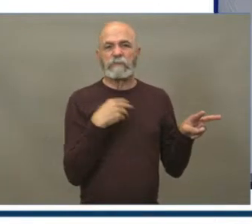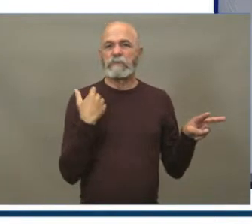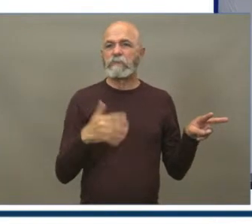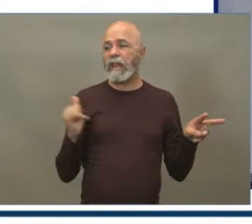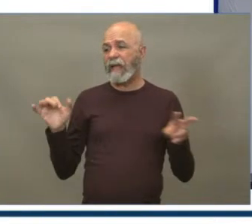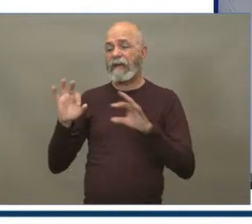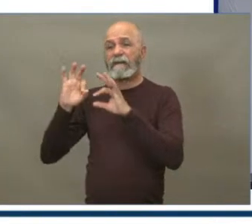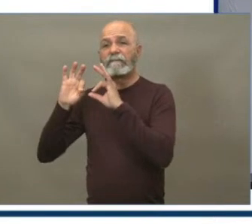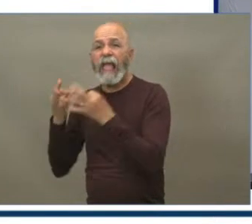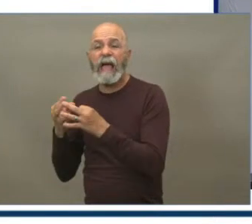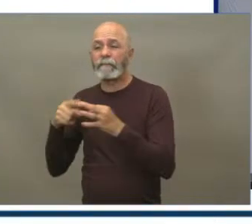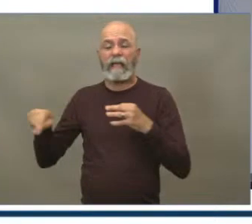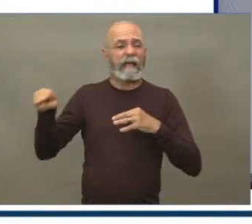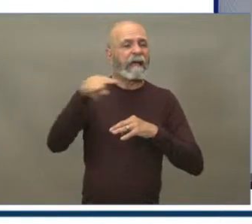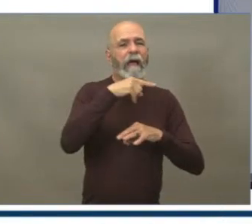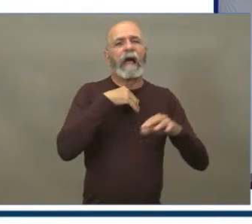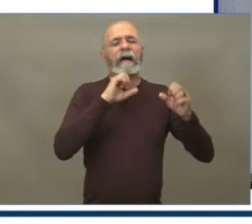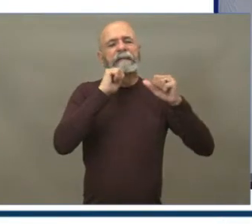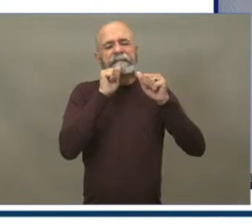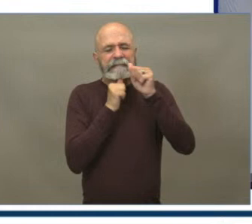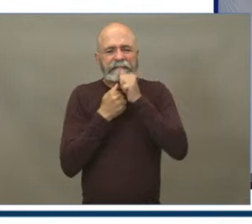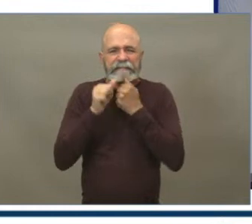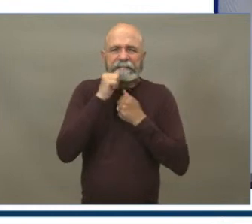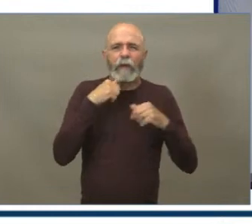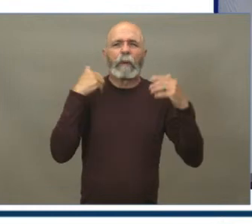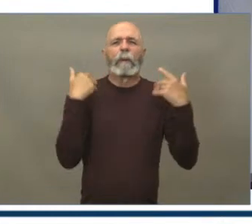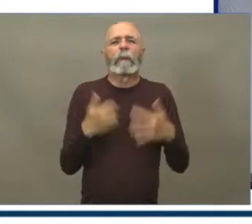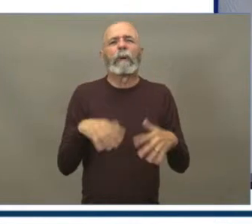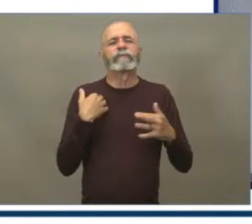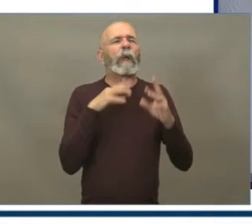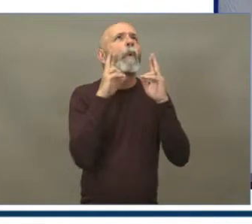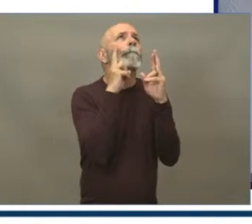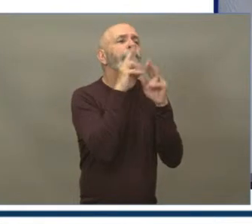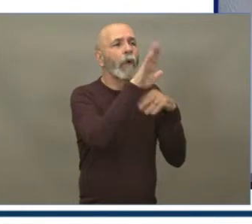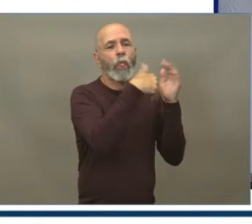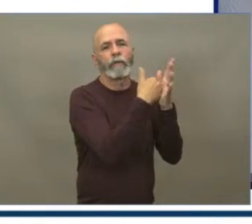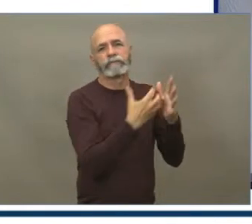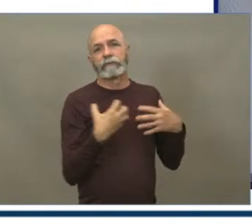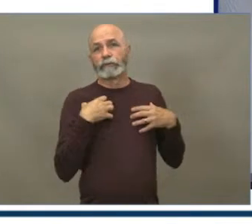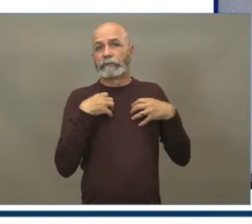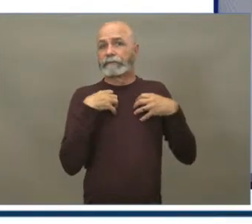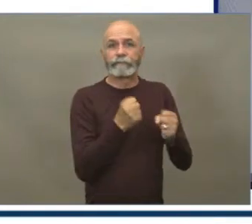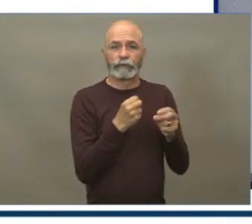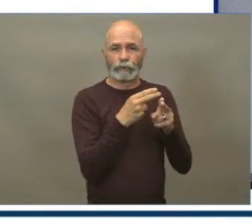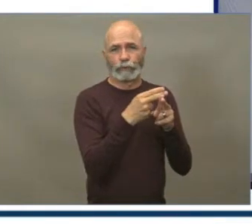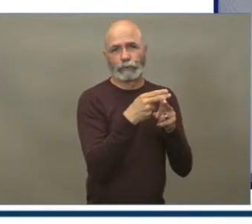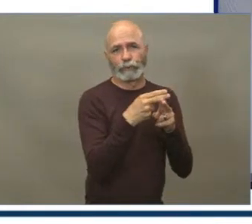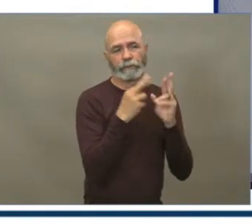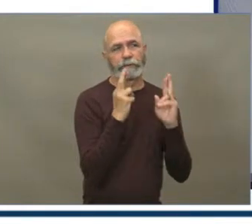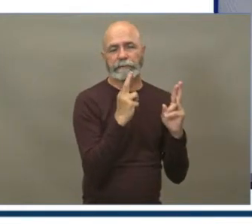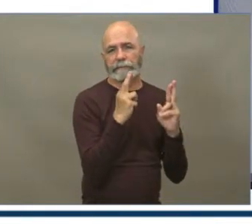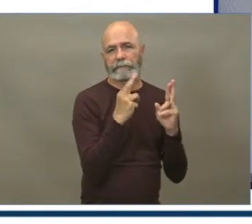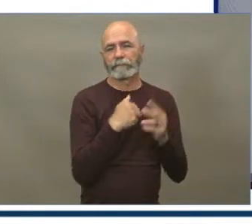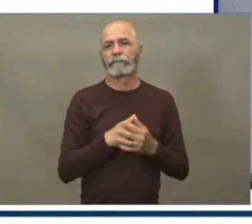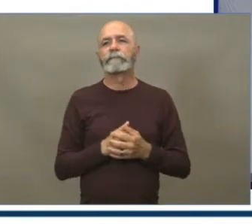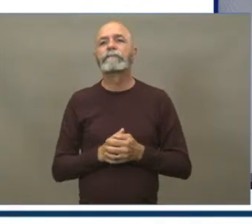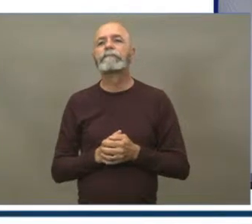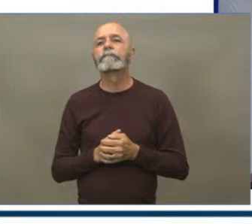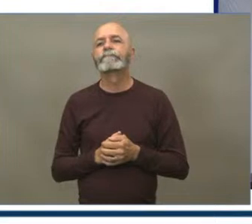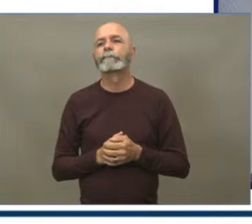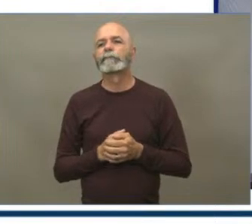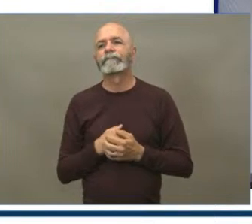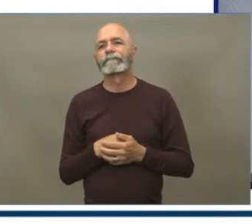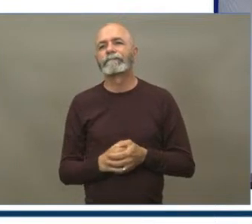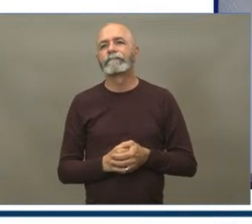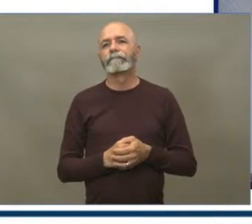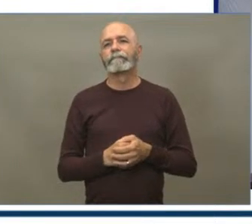disease. We wish you a full recovery, and our thoughts are with you. I wanted to make a clarification on a